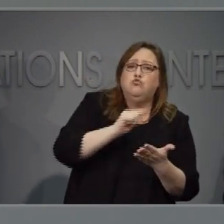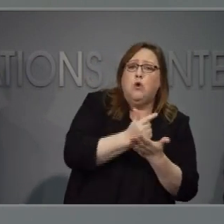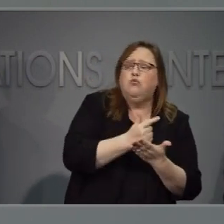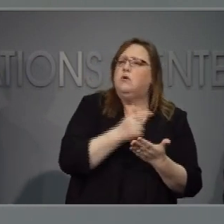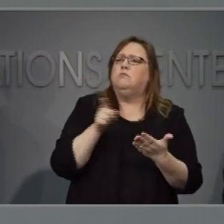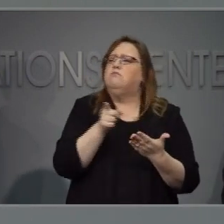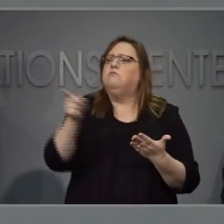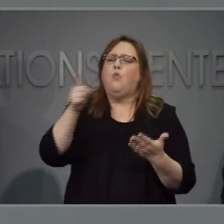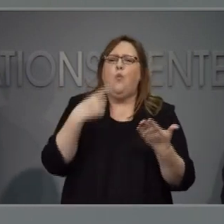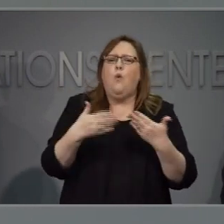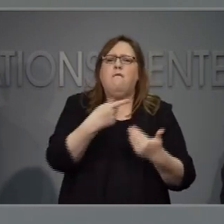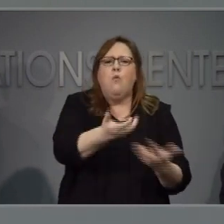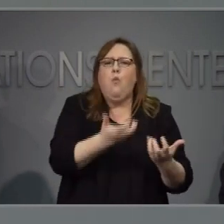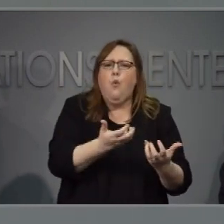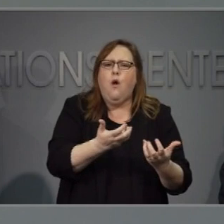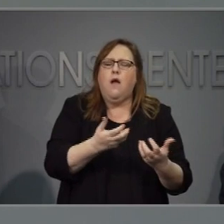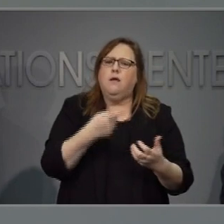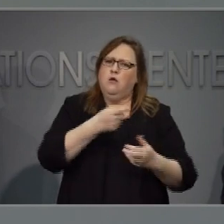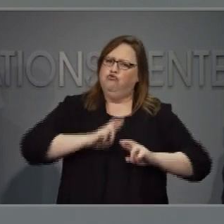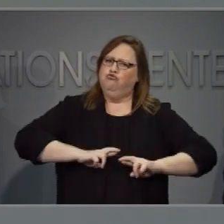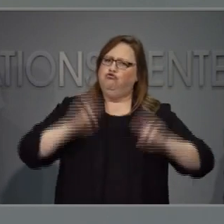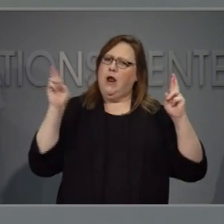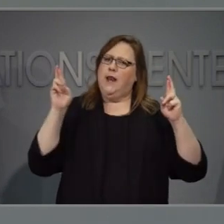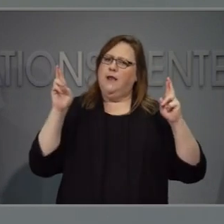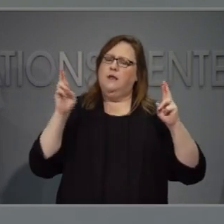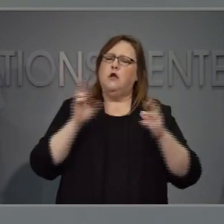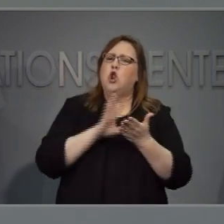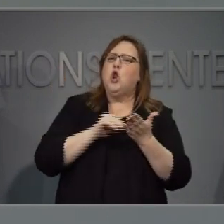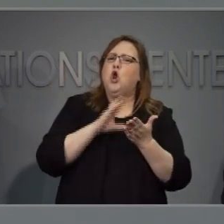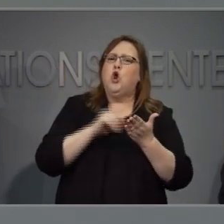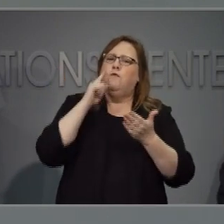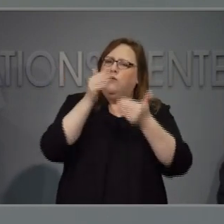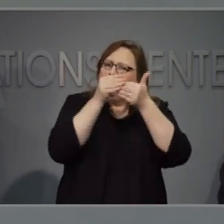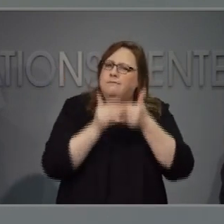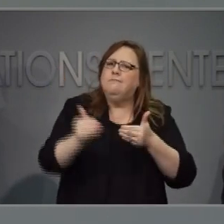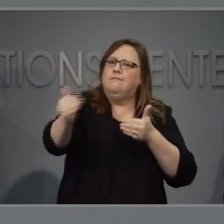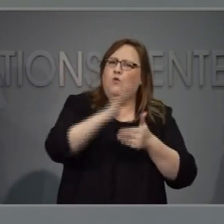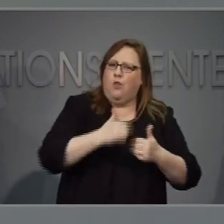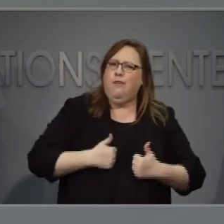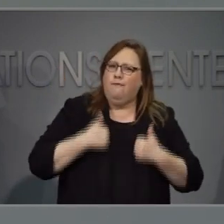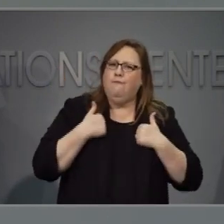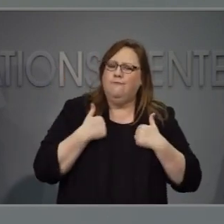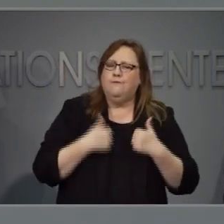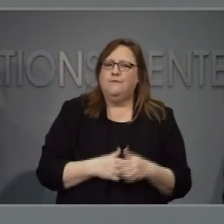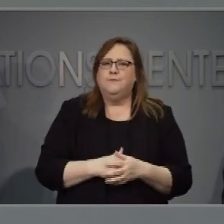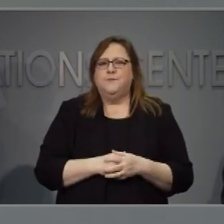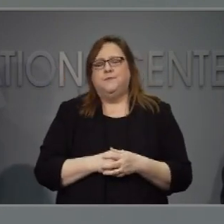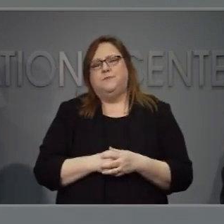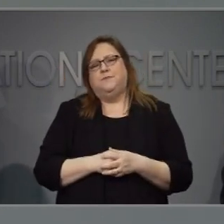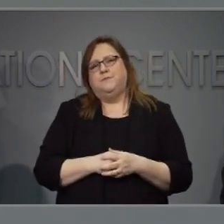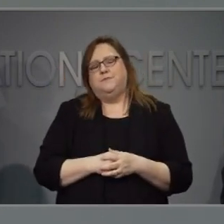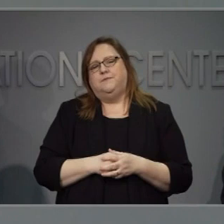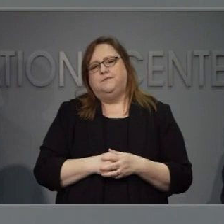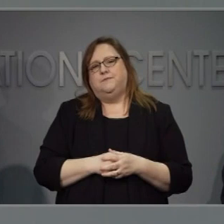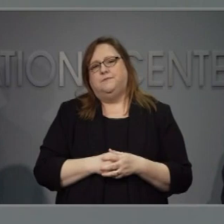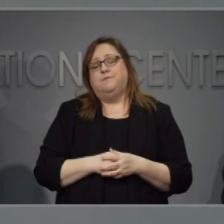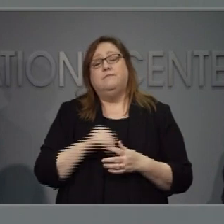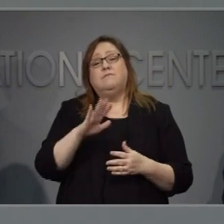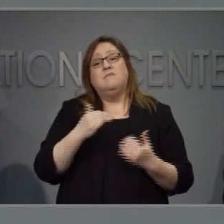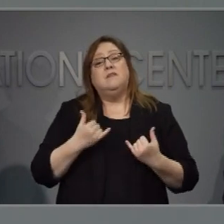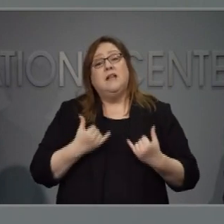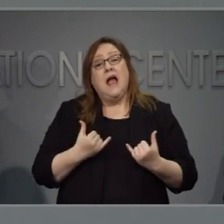school, and equipped to become lifelong learners. Now more than ever, we will